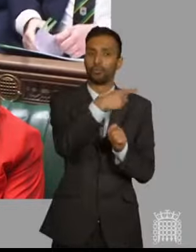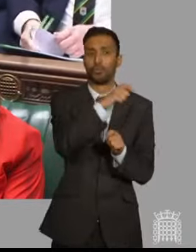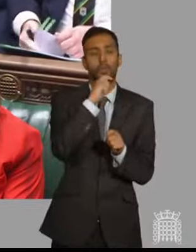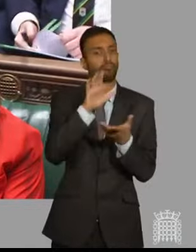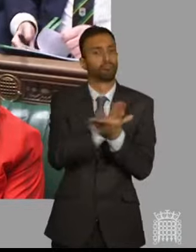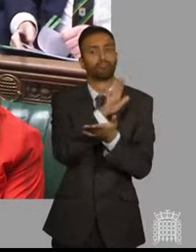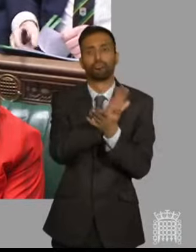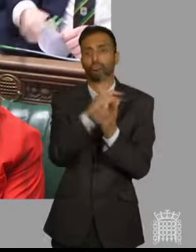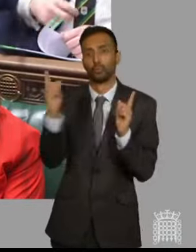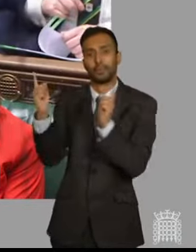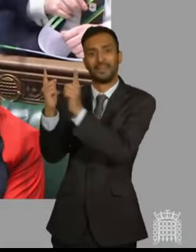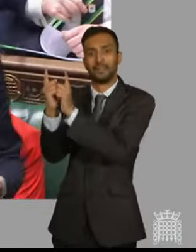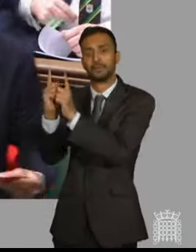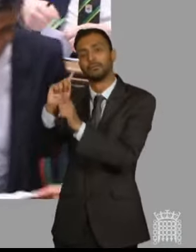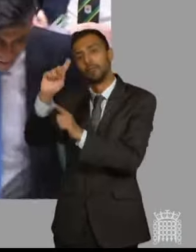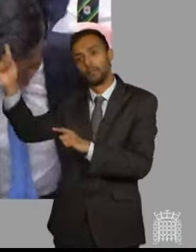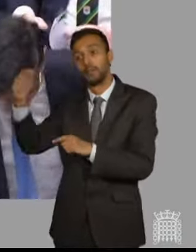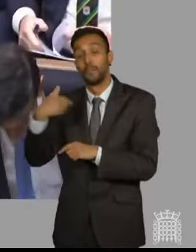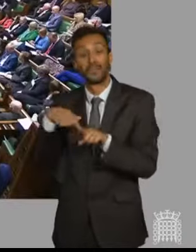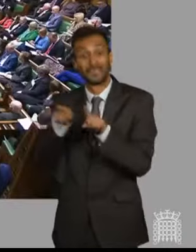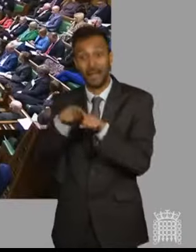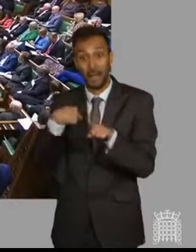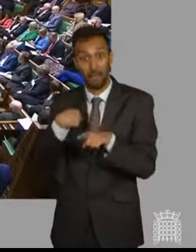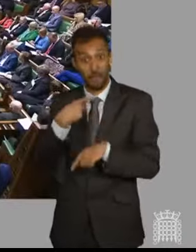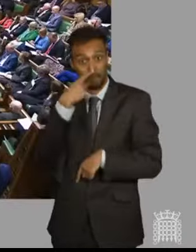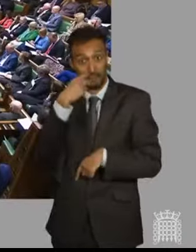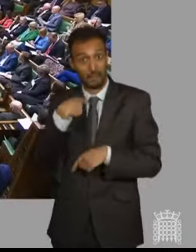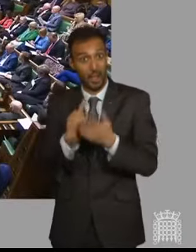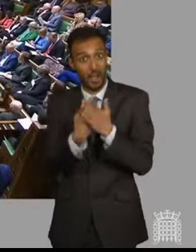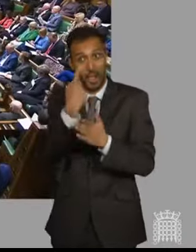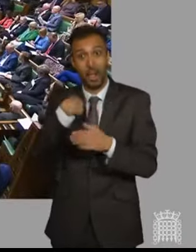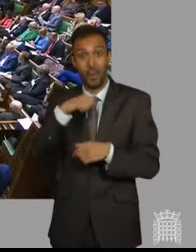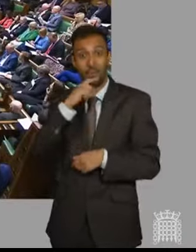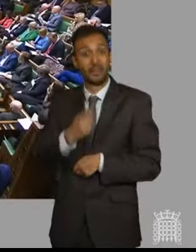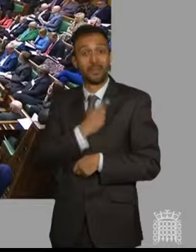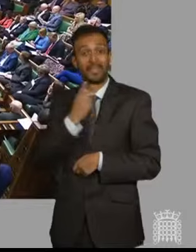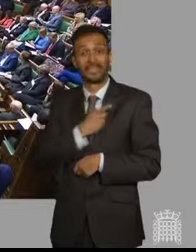incredible discovery for myself too. Hamilton.